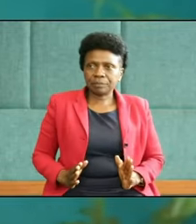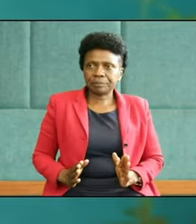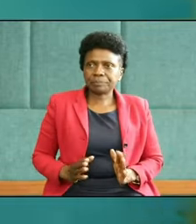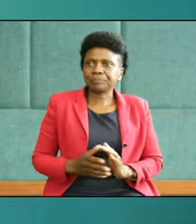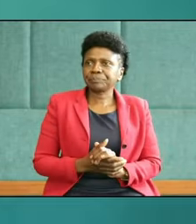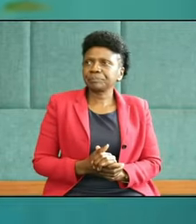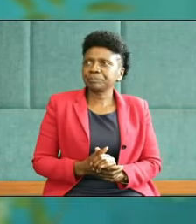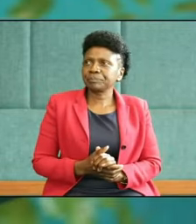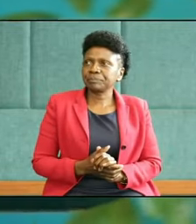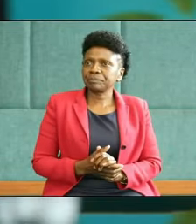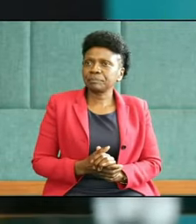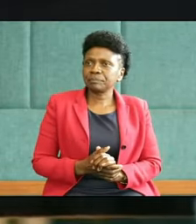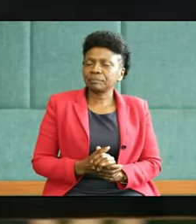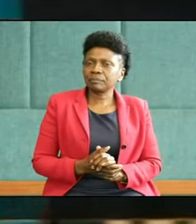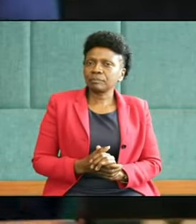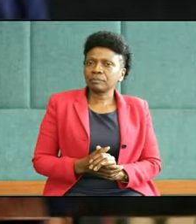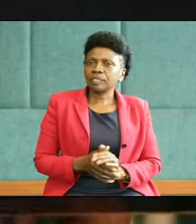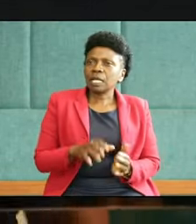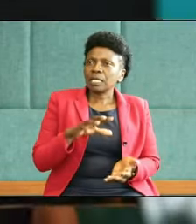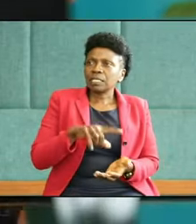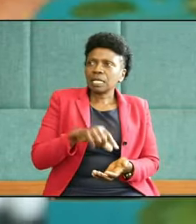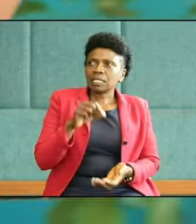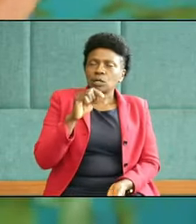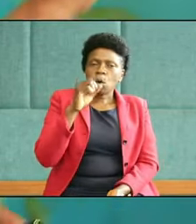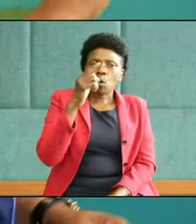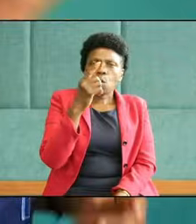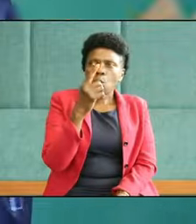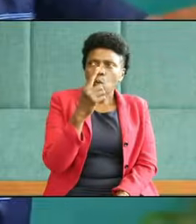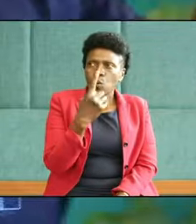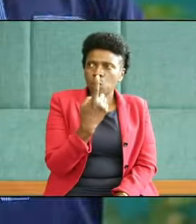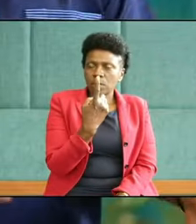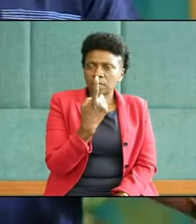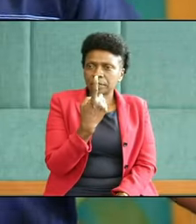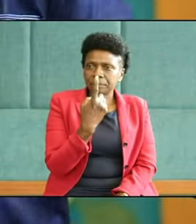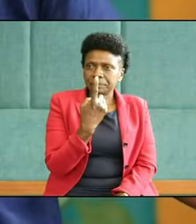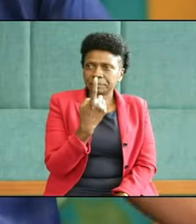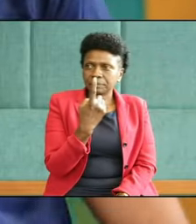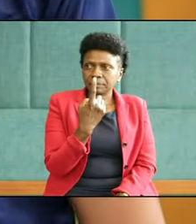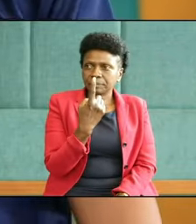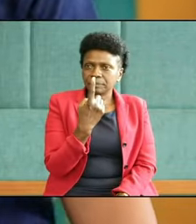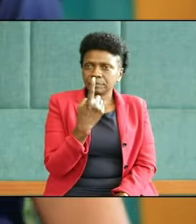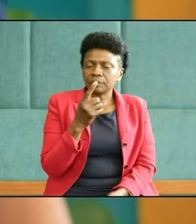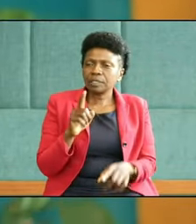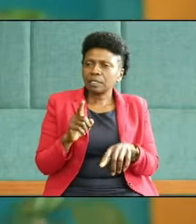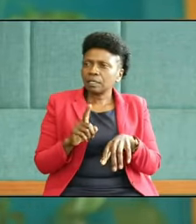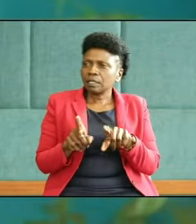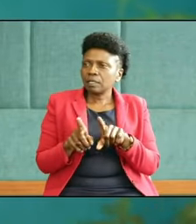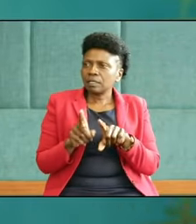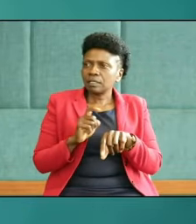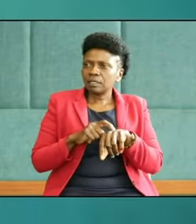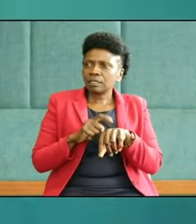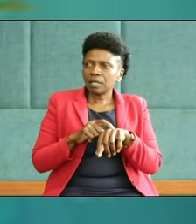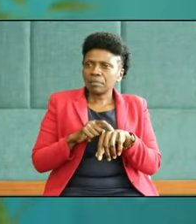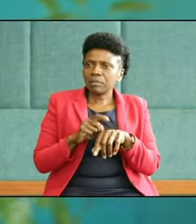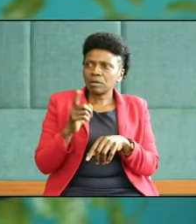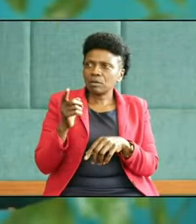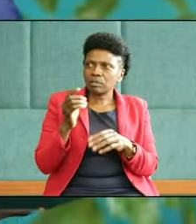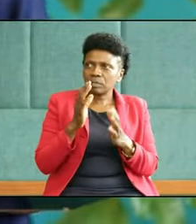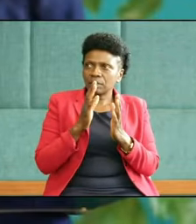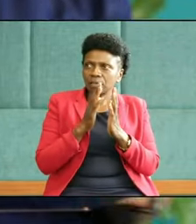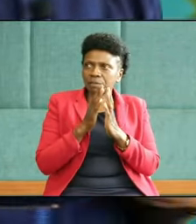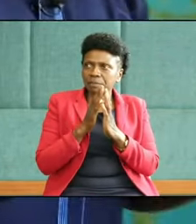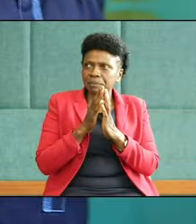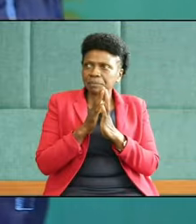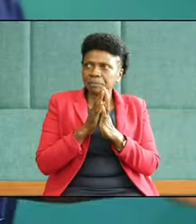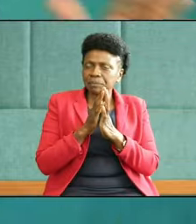Guys, hear me. It takes one Latter-day Saint. When I was in the plane, we about 365, when I was